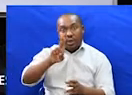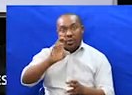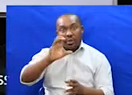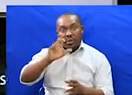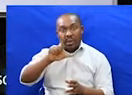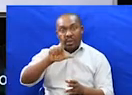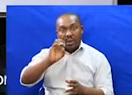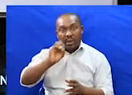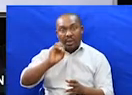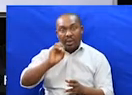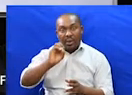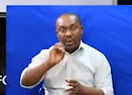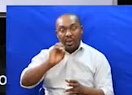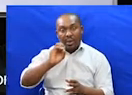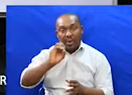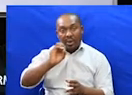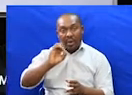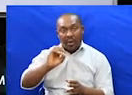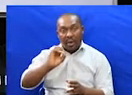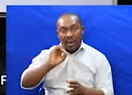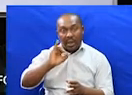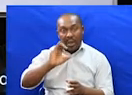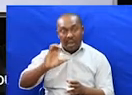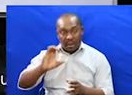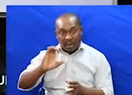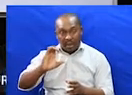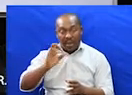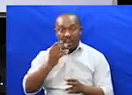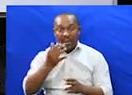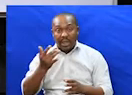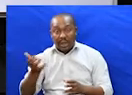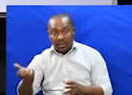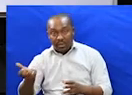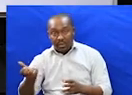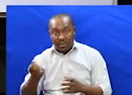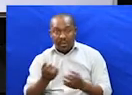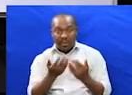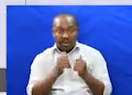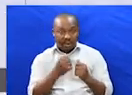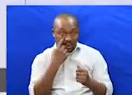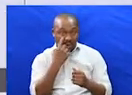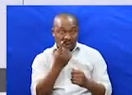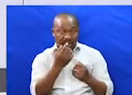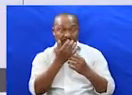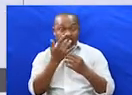in the nucleic acids, there are two types of nucleic acid. Types